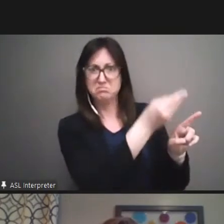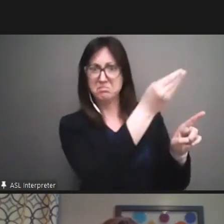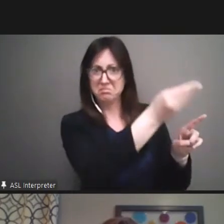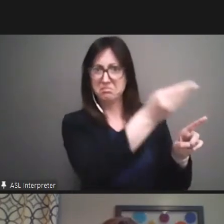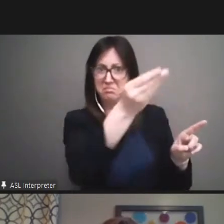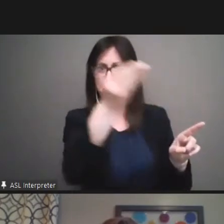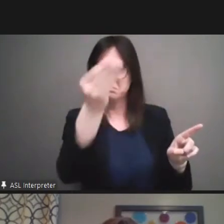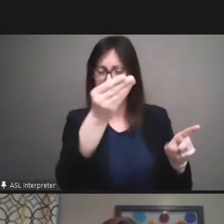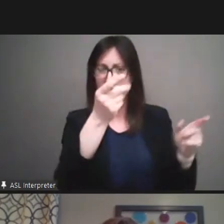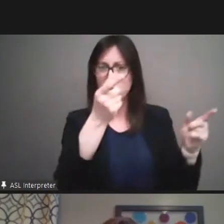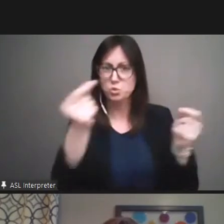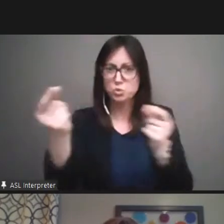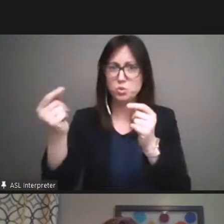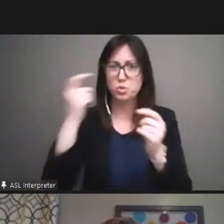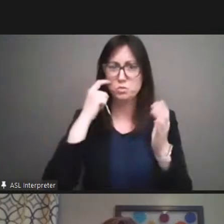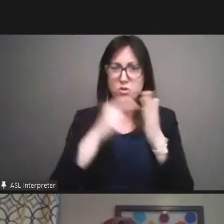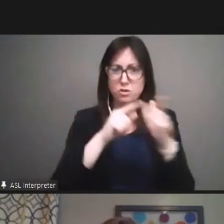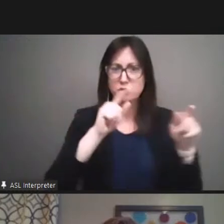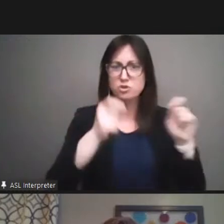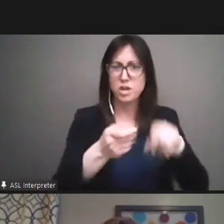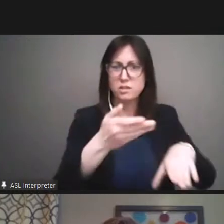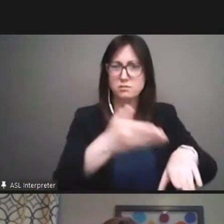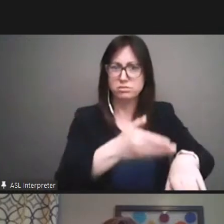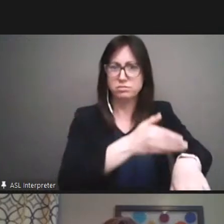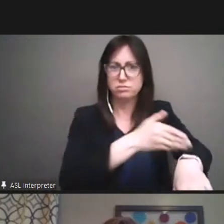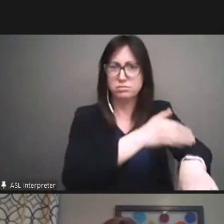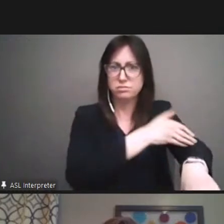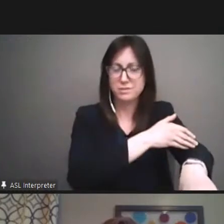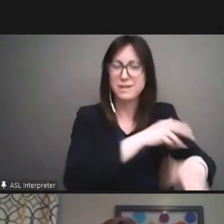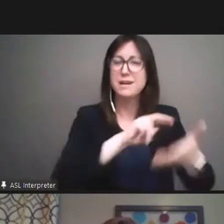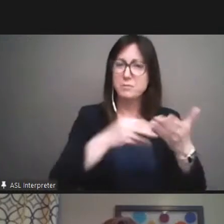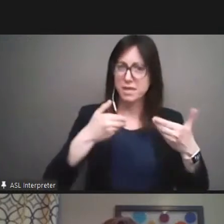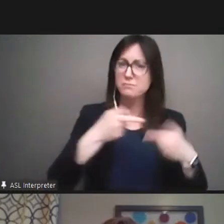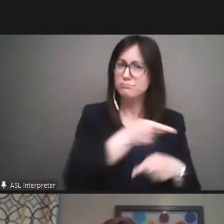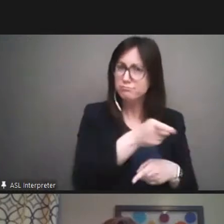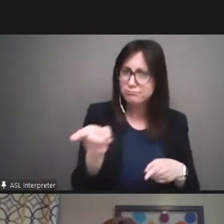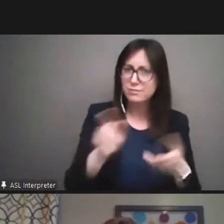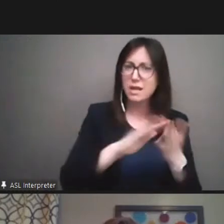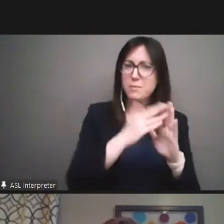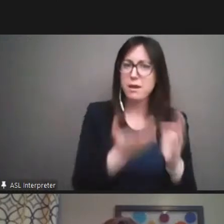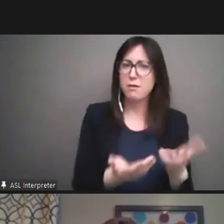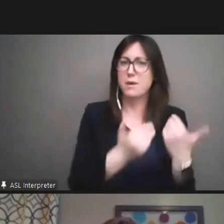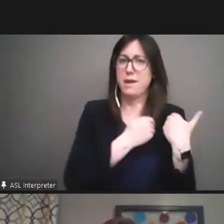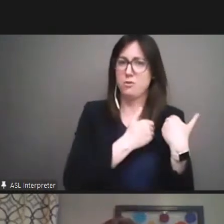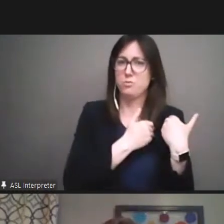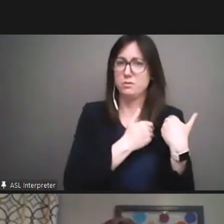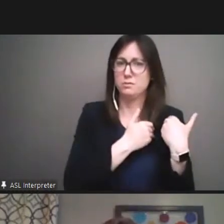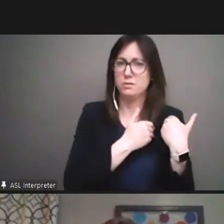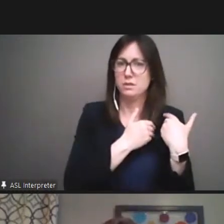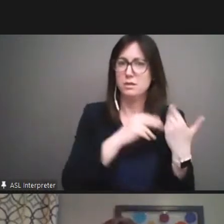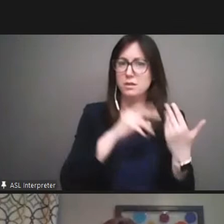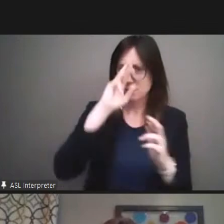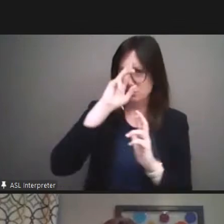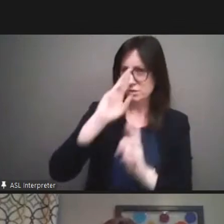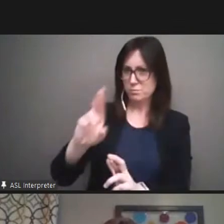being accountable to the people who you respect and you want to work with and you're serving. And